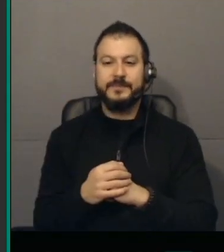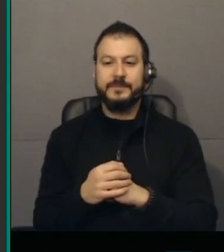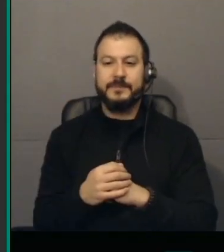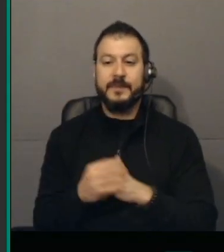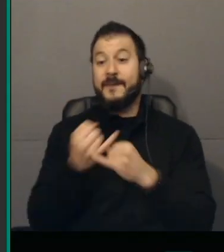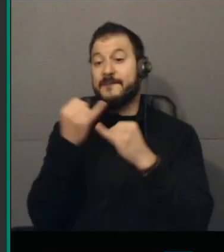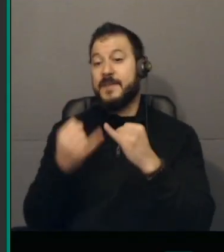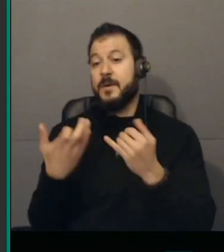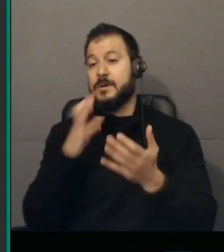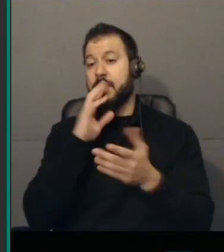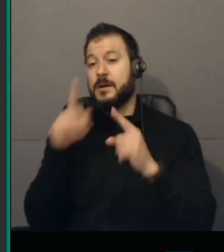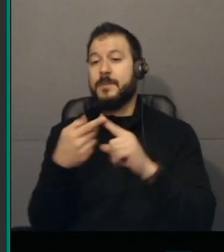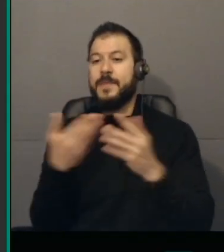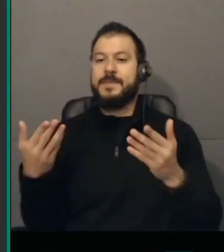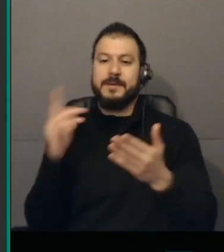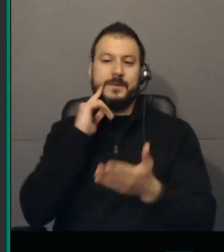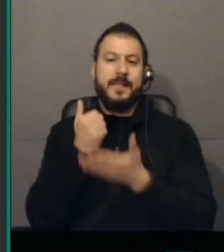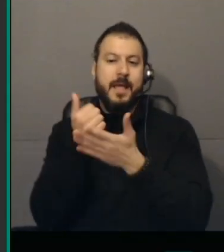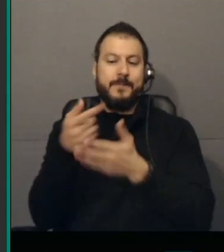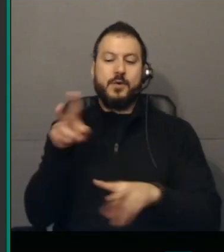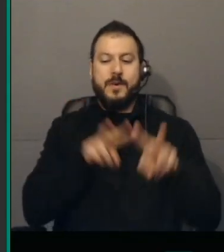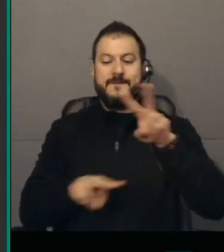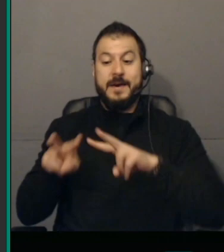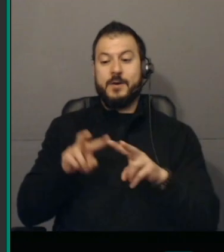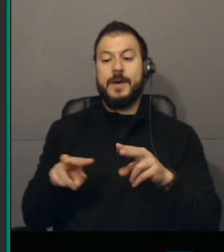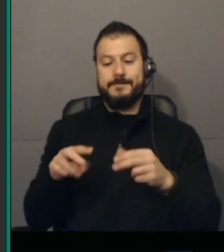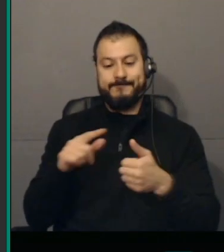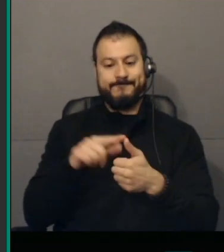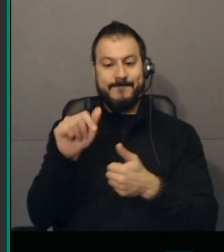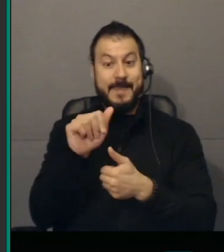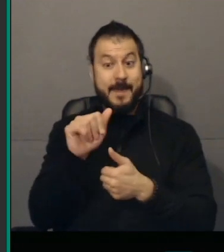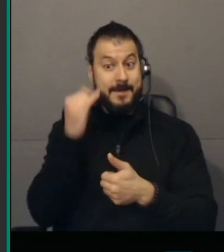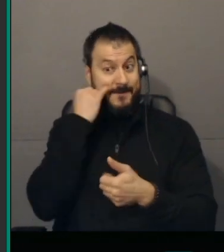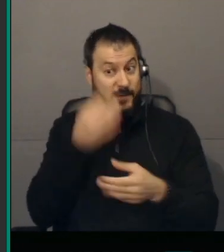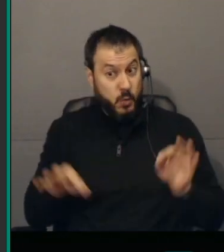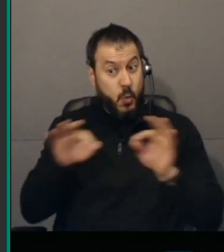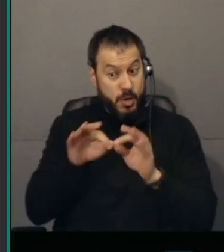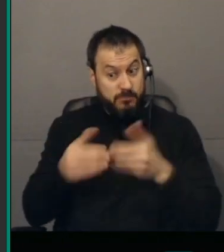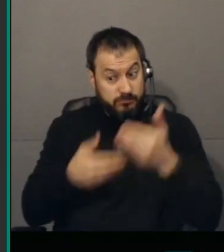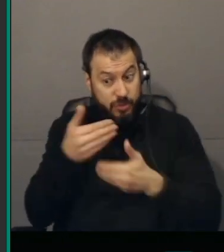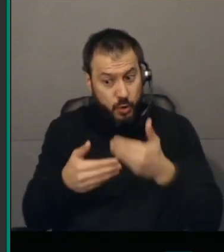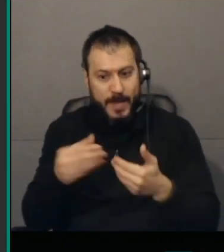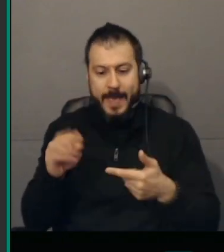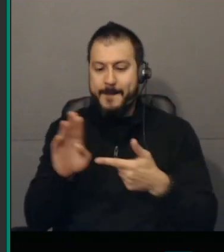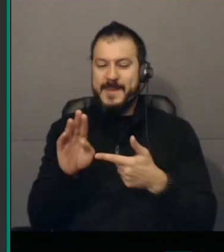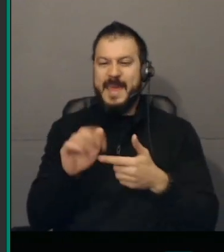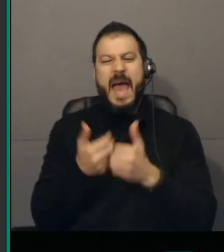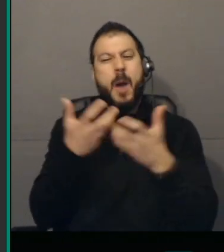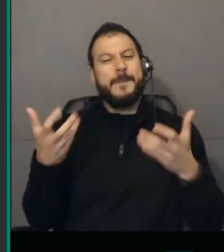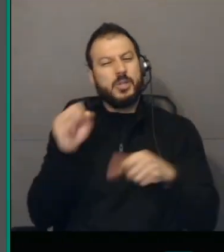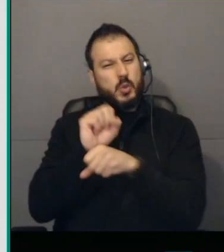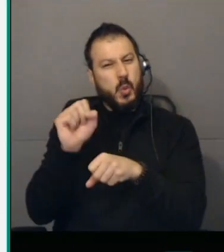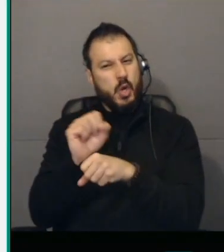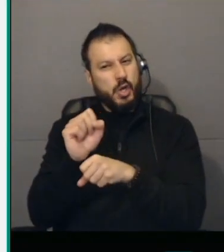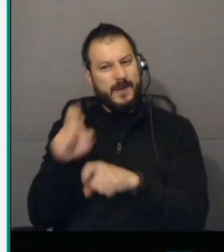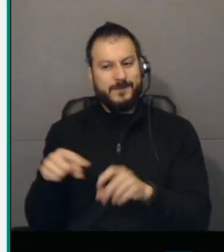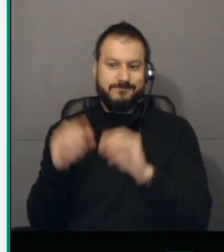So finally, I wanted to talk about things that will help you evaluate A, if VRS is worth pursuing, and B, how much work is